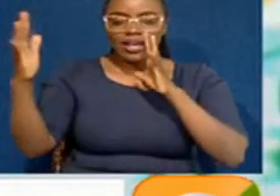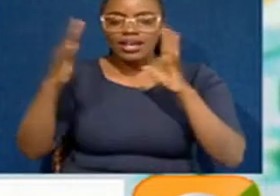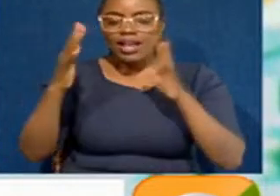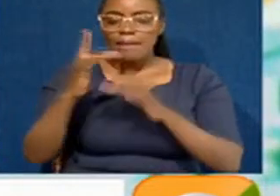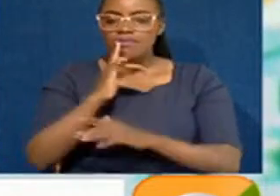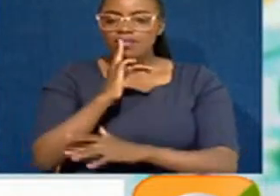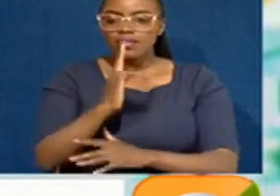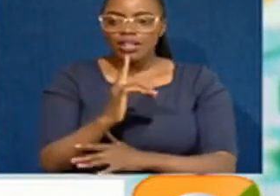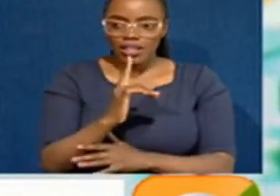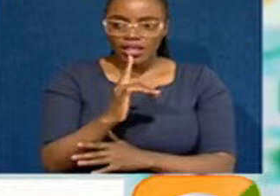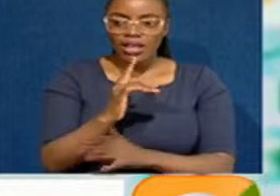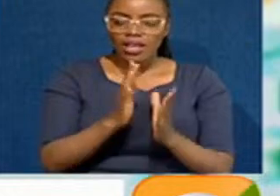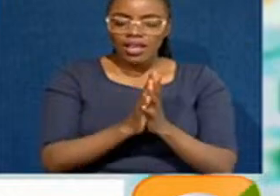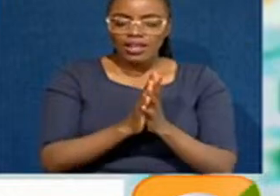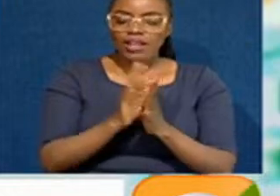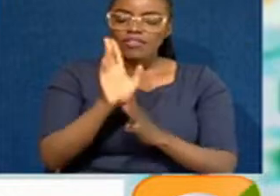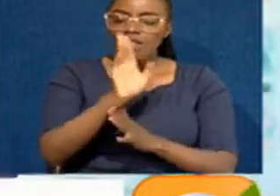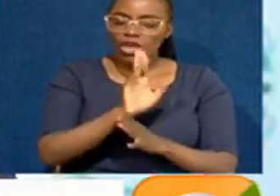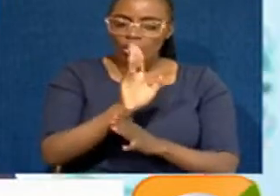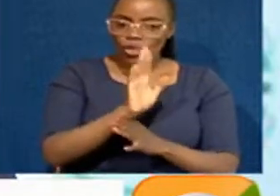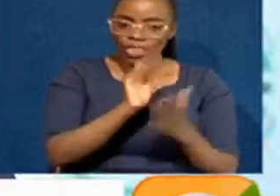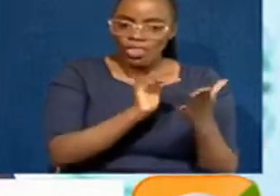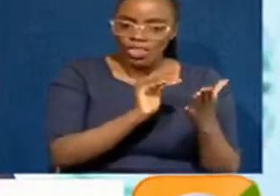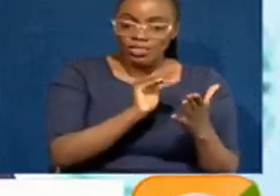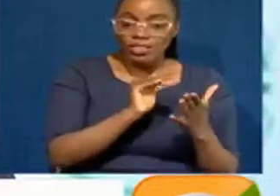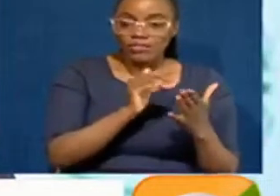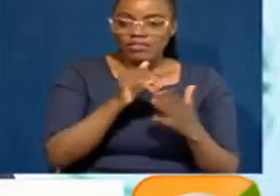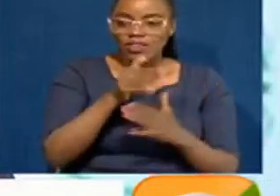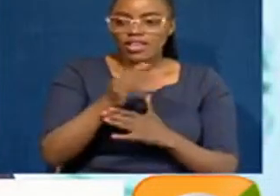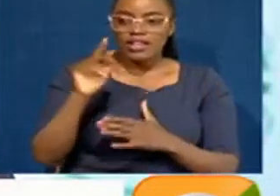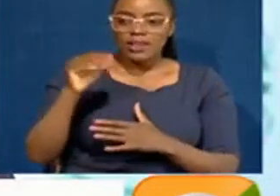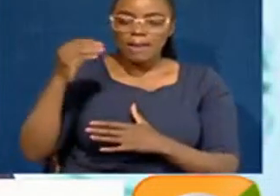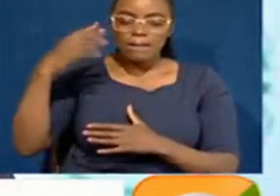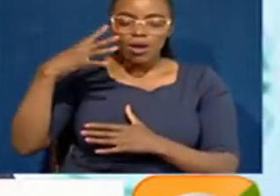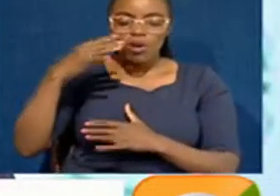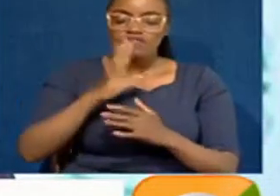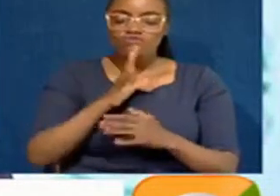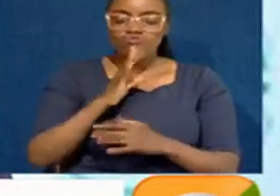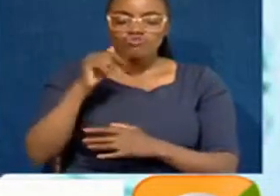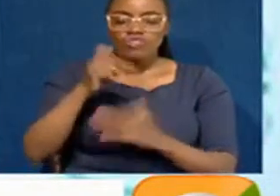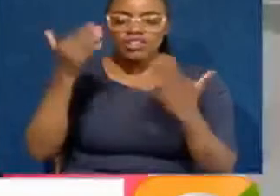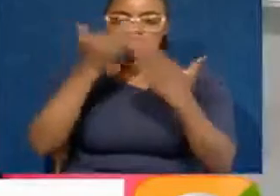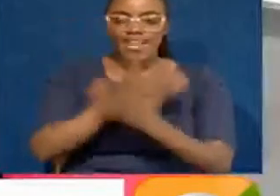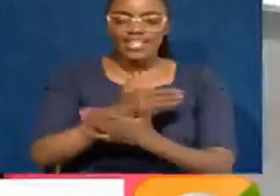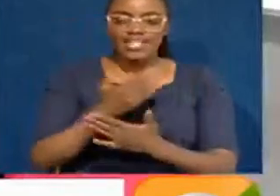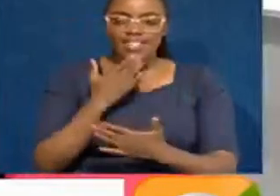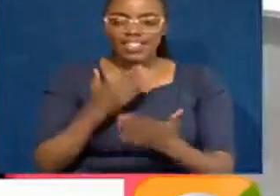Prediction and Application Center here on Power Talk tonight. Thanks.